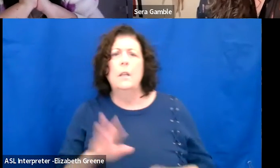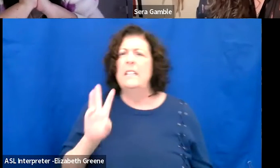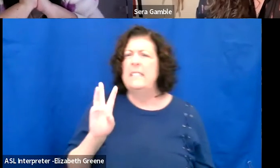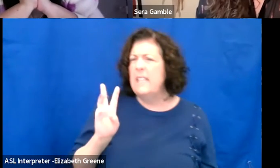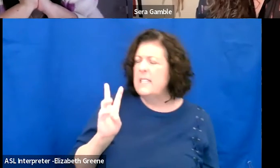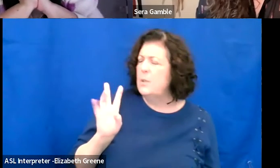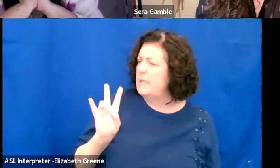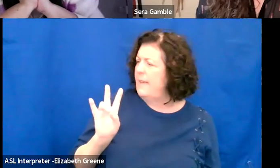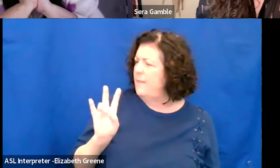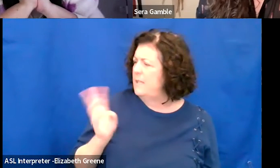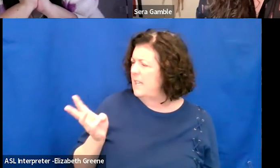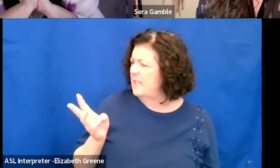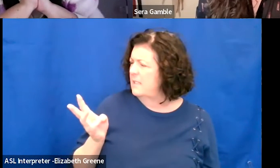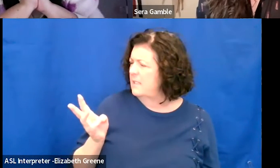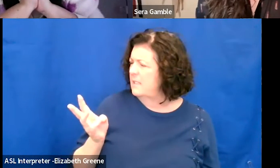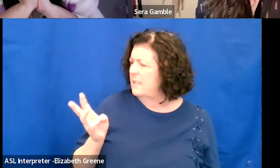6 or 7 writers.